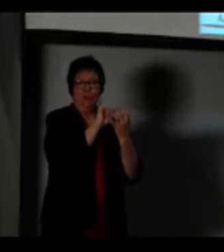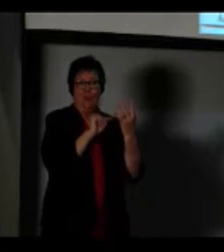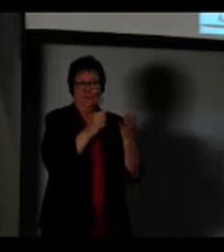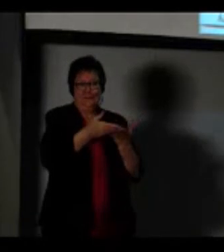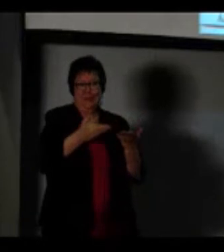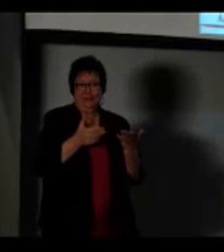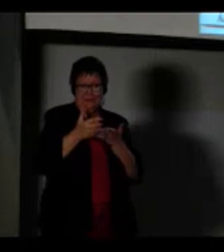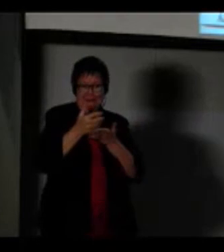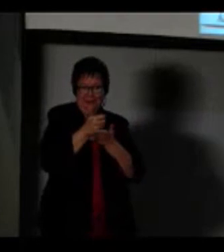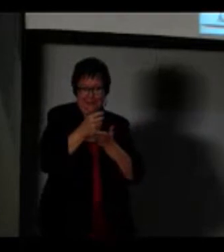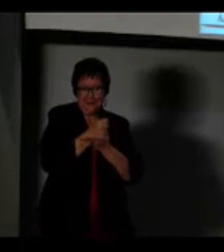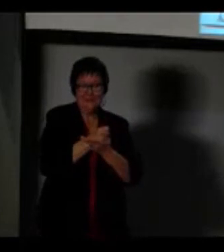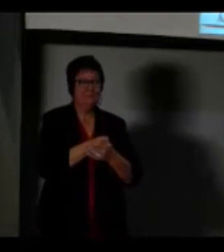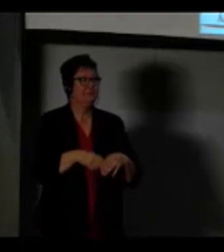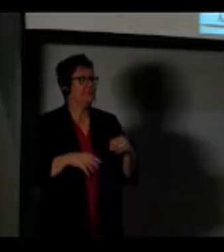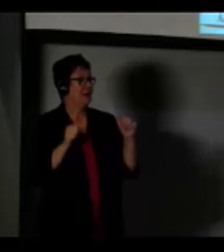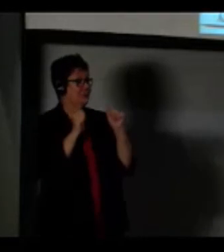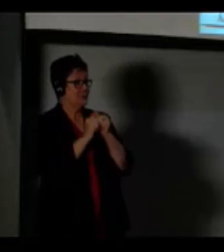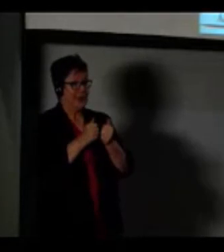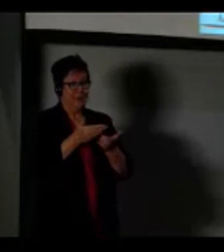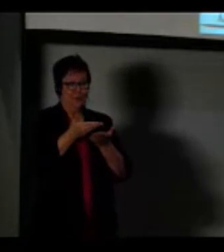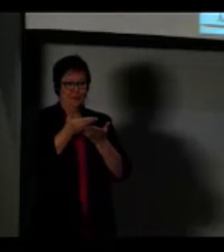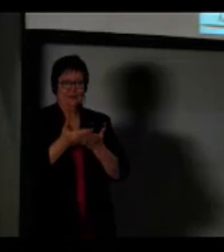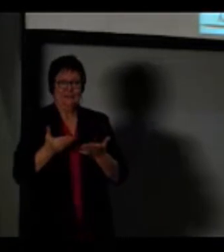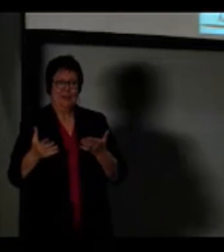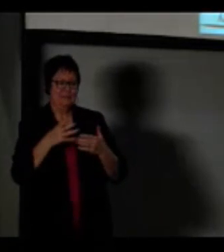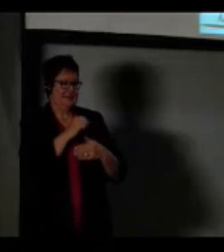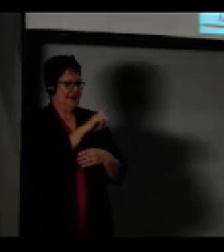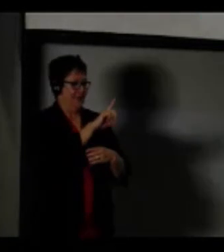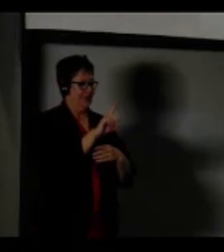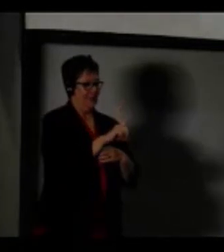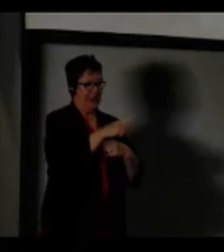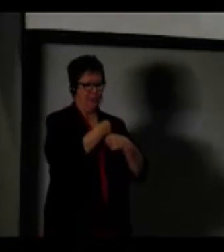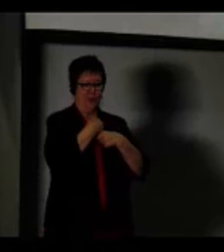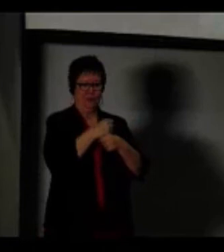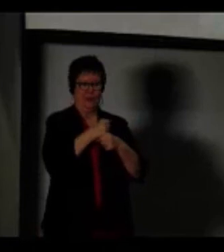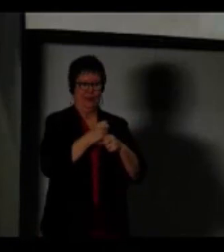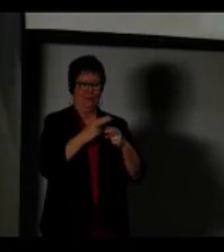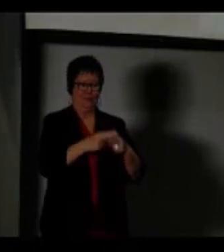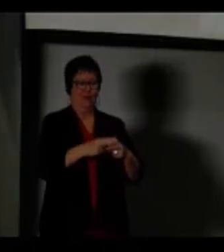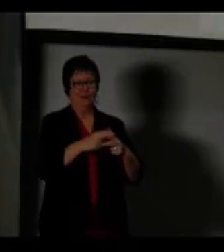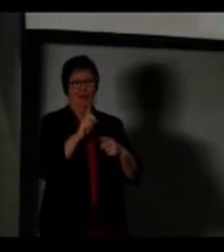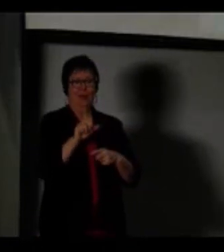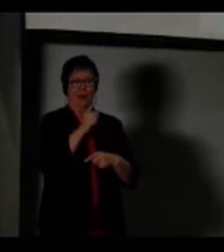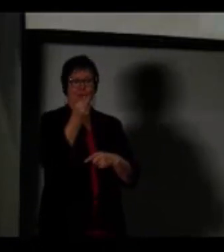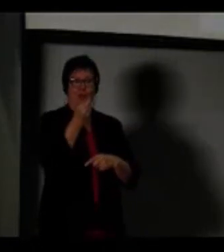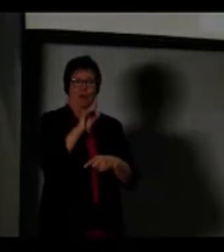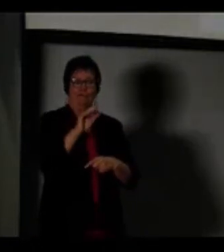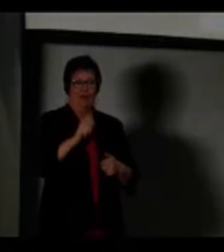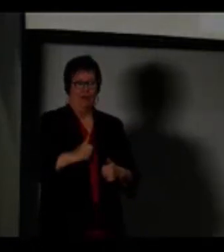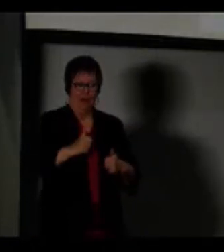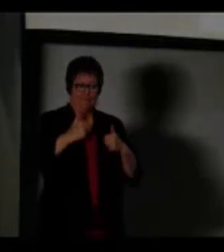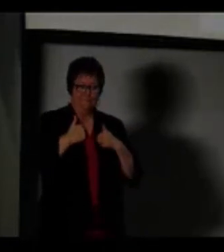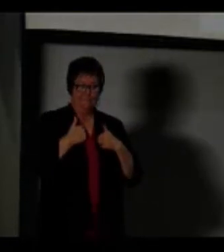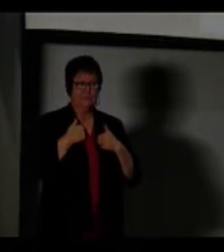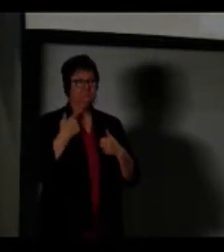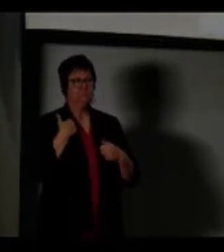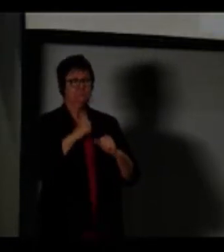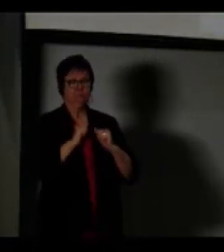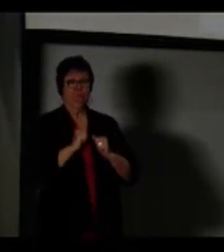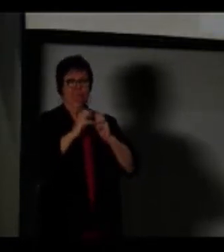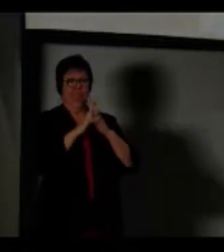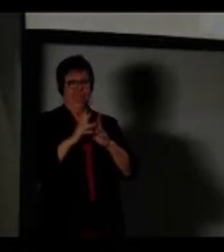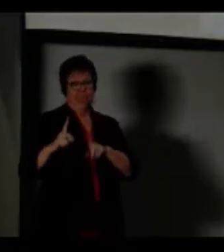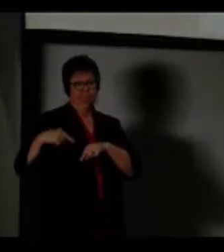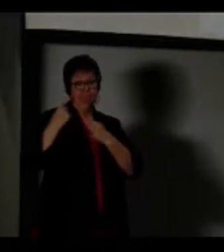together, the specimens in the library do create a vast library of life. The BHL has been around for about over 10